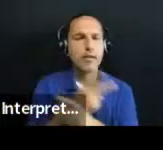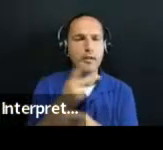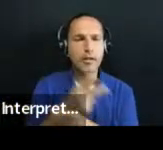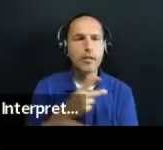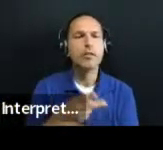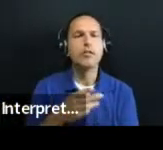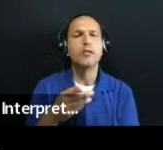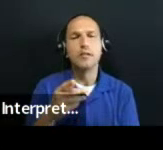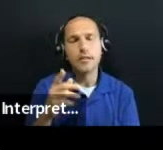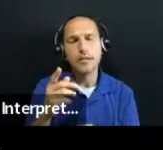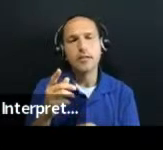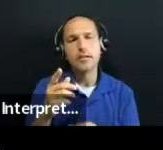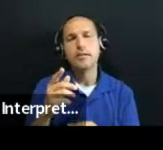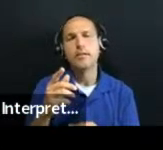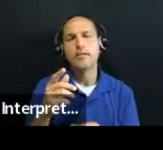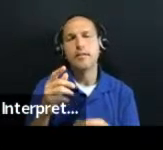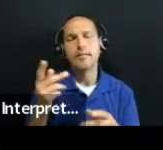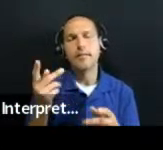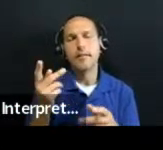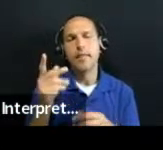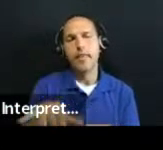concise and useful alt text.